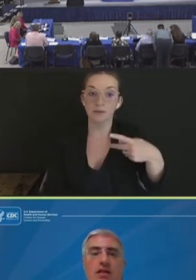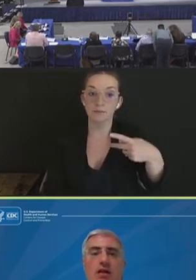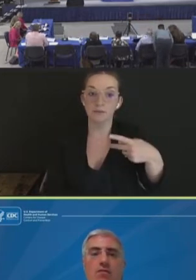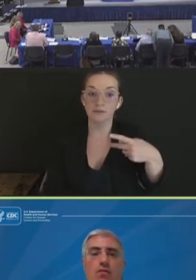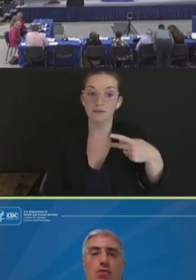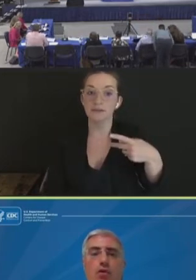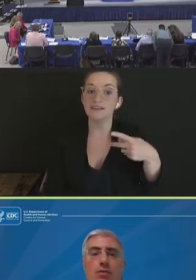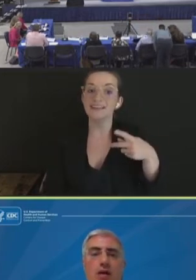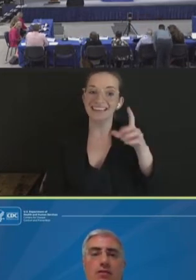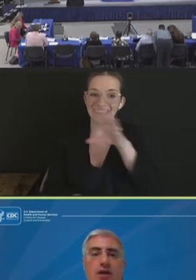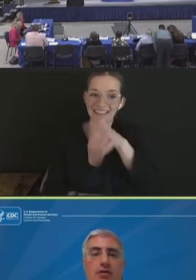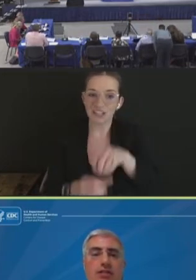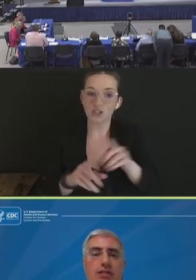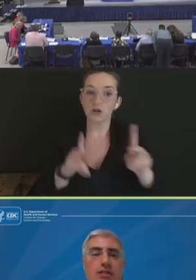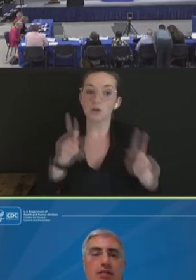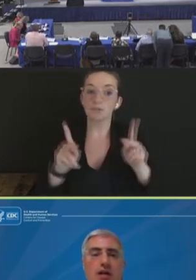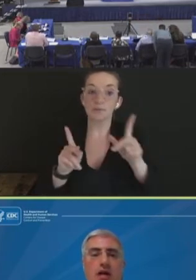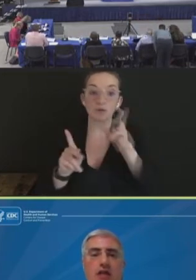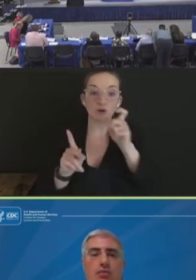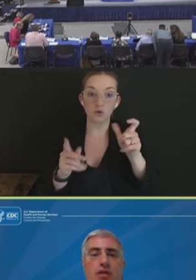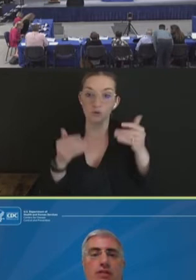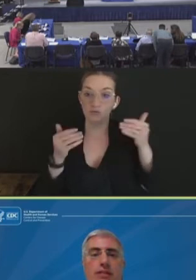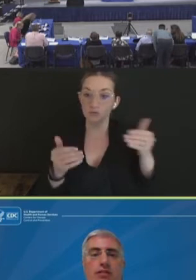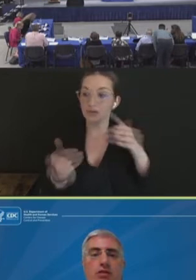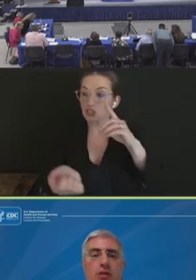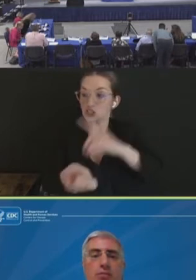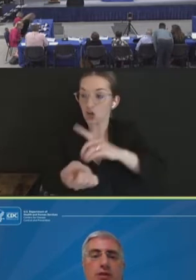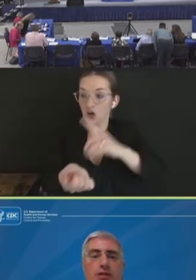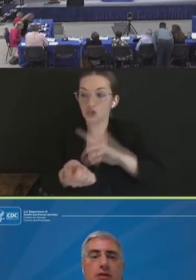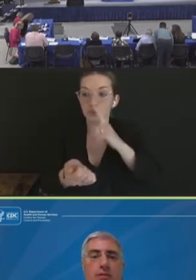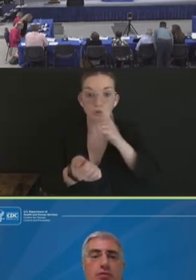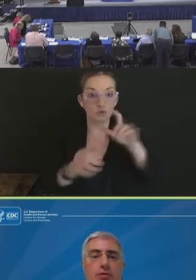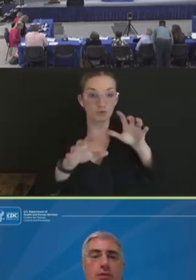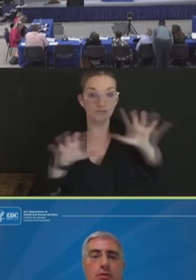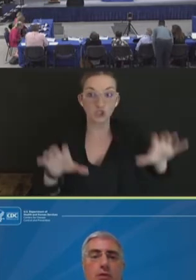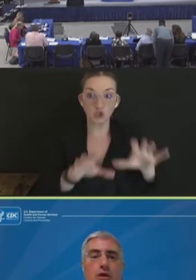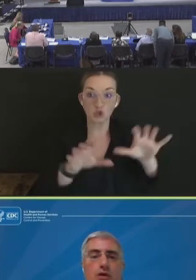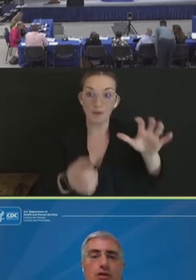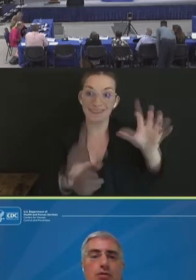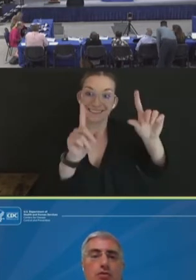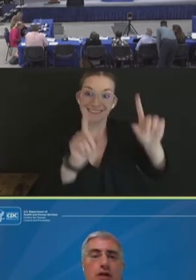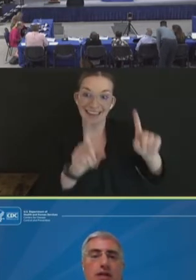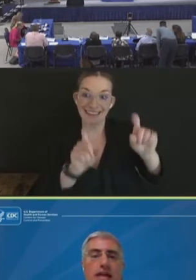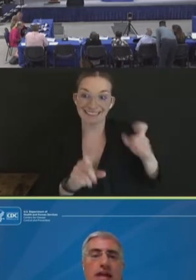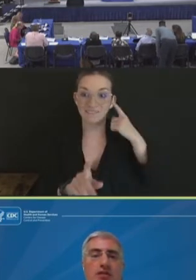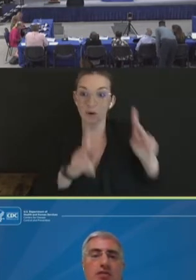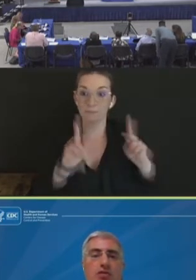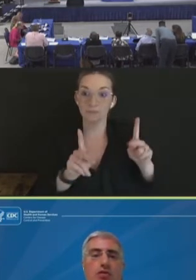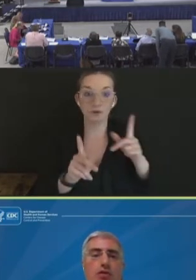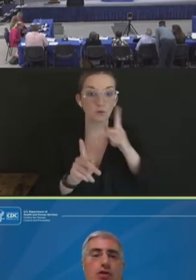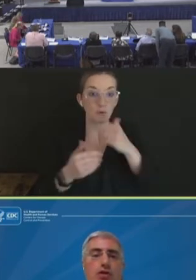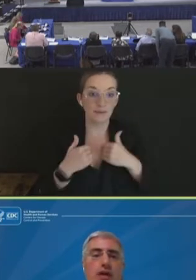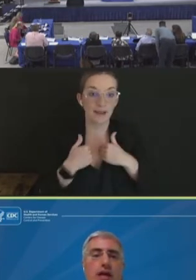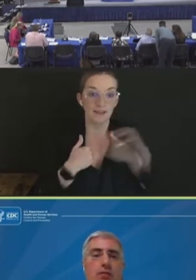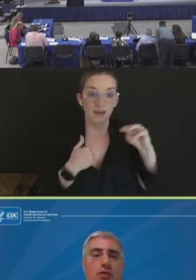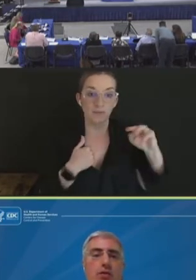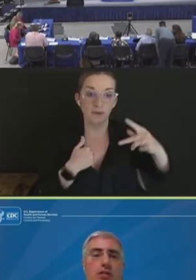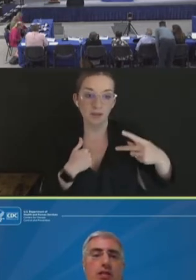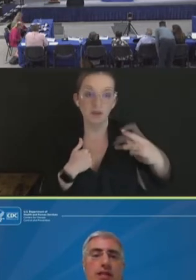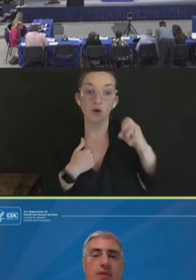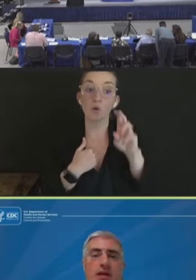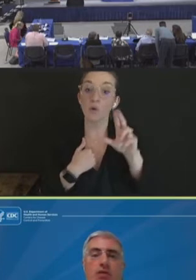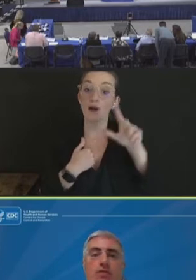testing for orthopox viruses, as well as research laboratory workers who directly handle cultures or